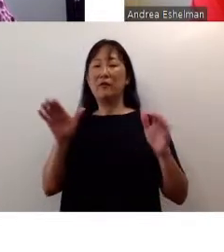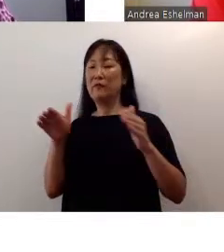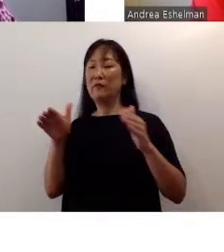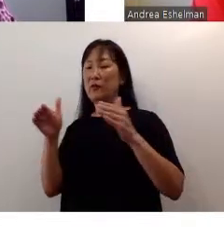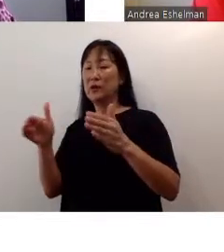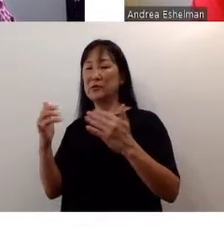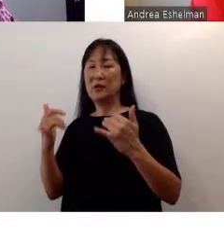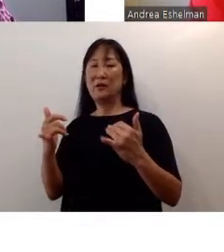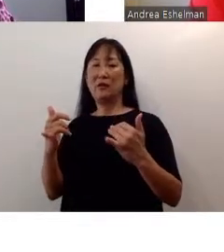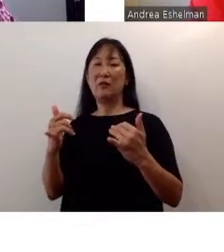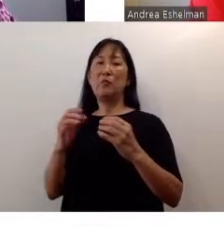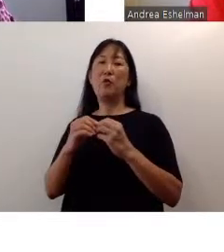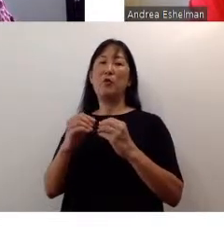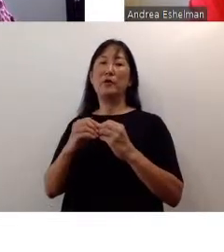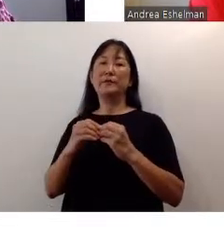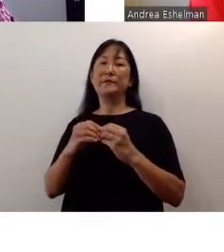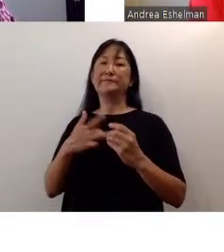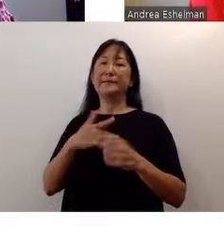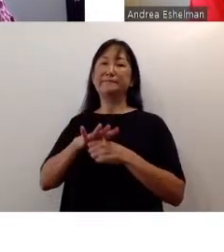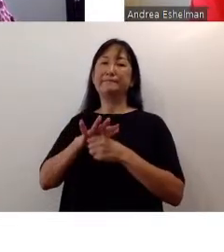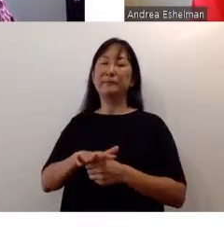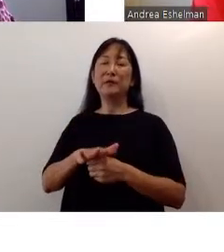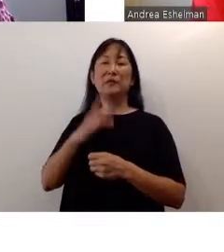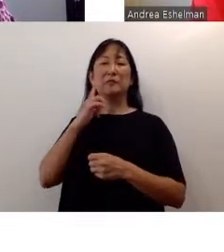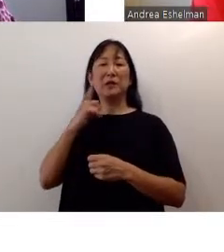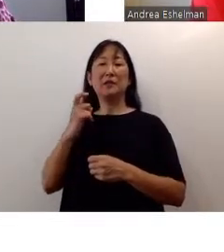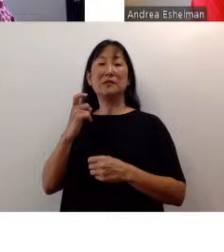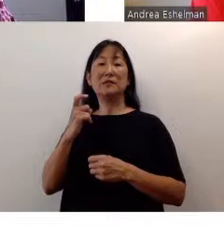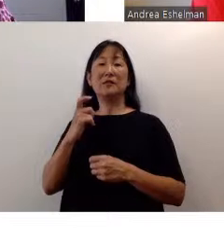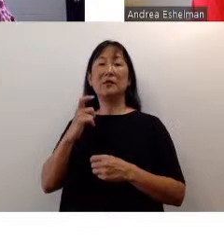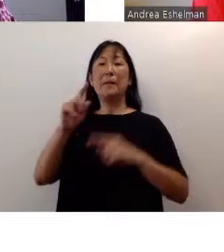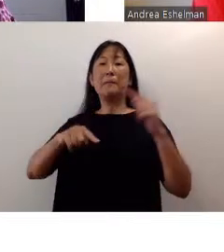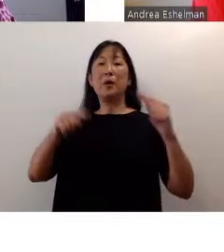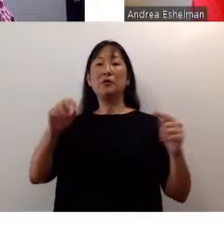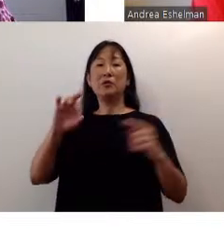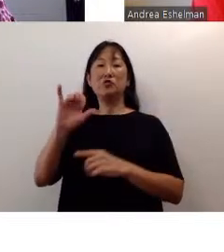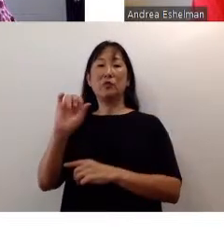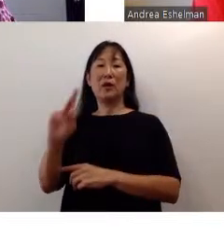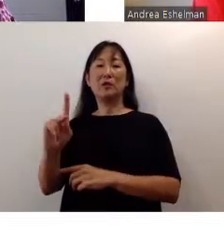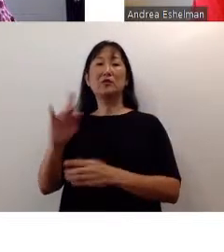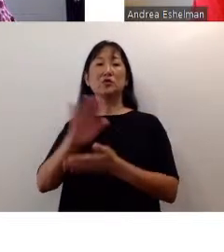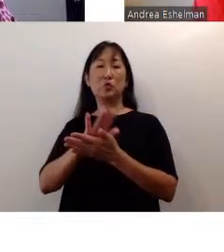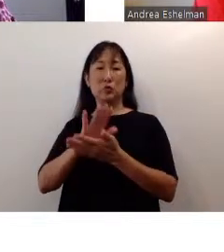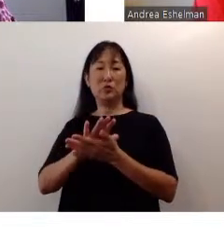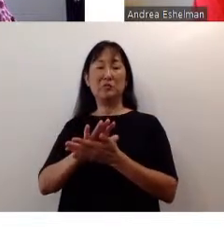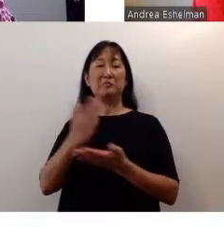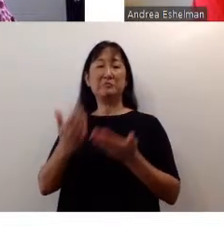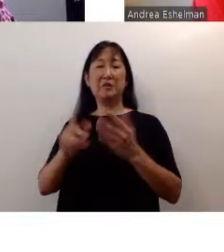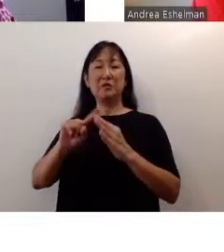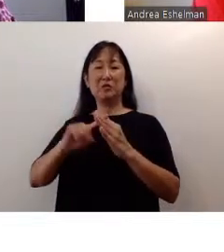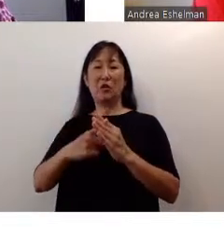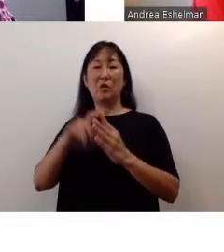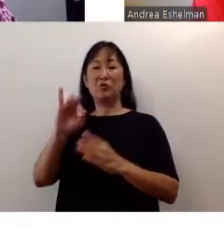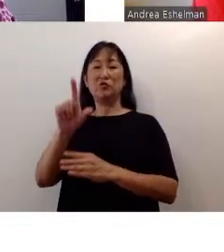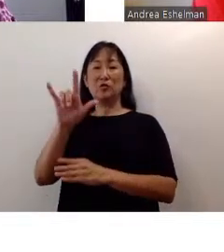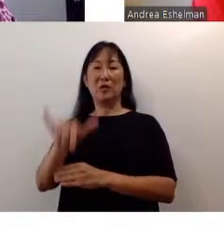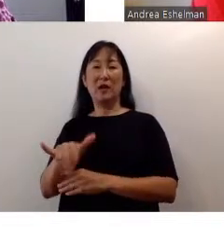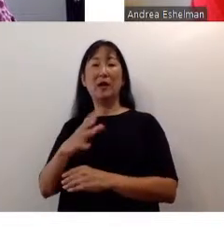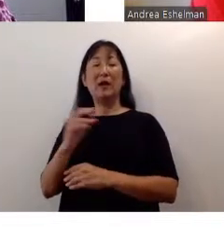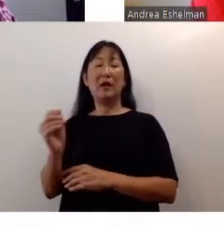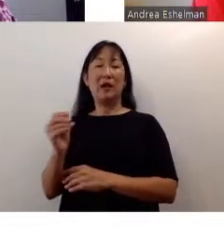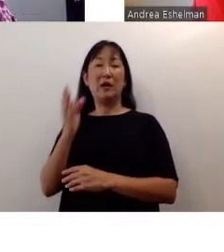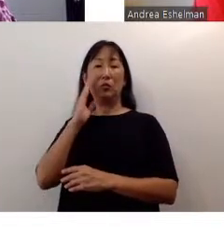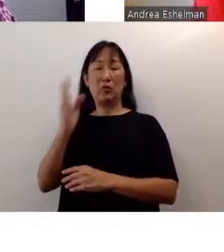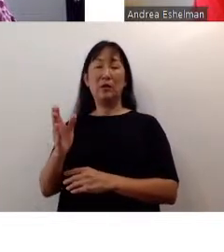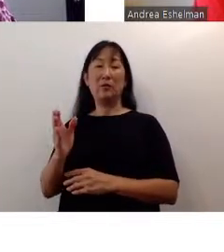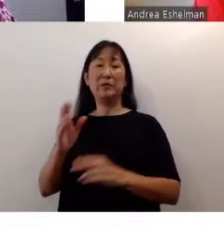greater urgency right now because we have multi-track schools potentially starting the first week of July. And we are going to be actively engaging and